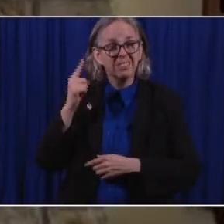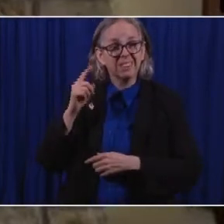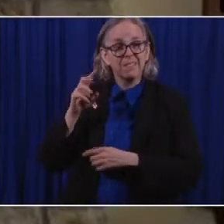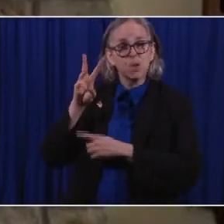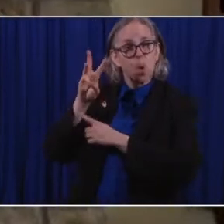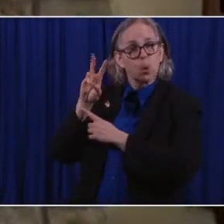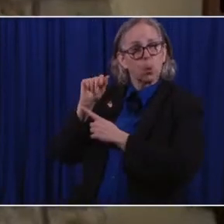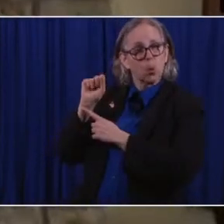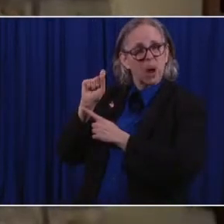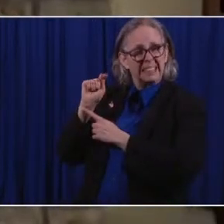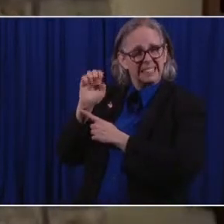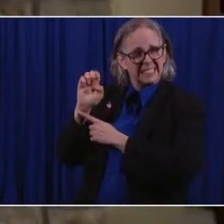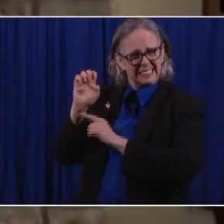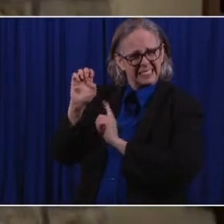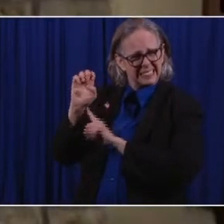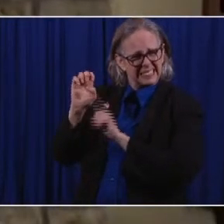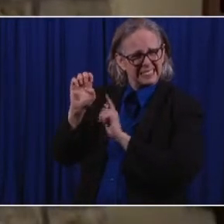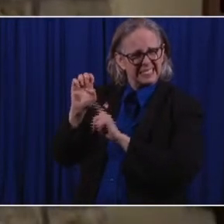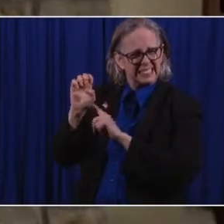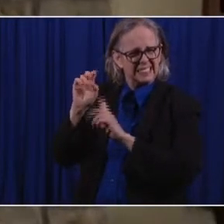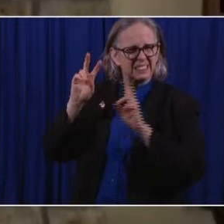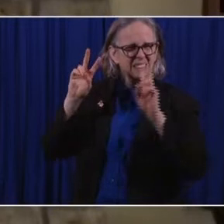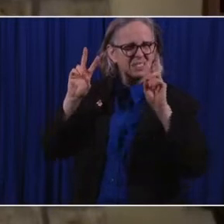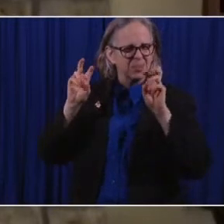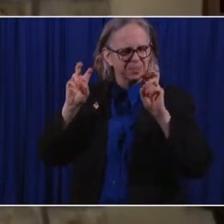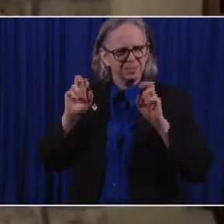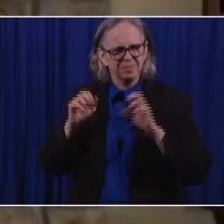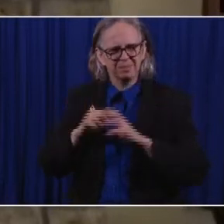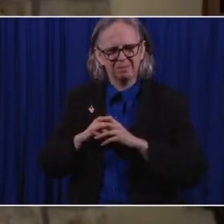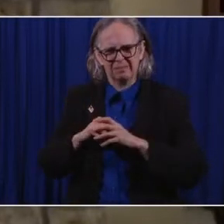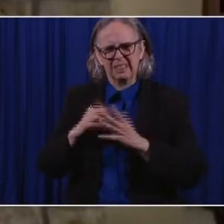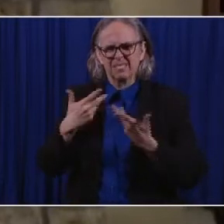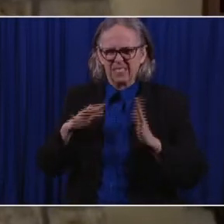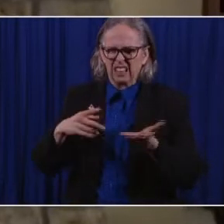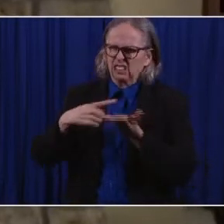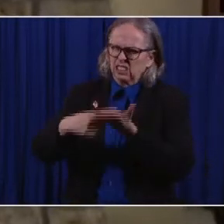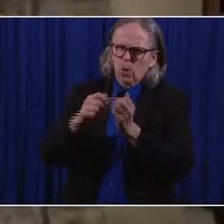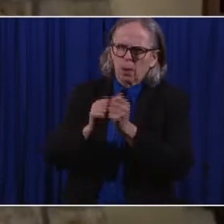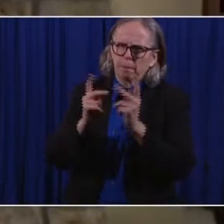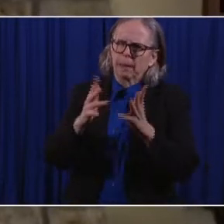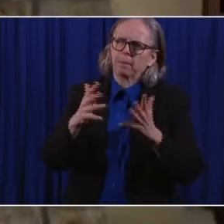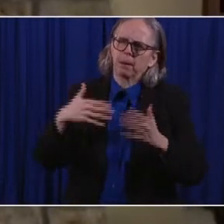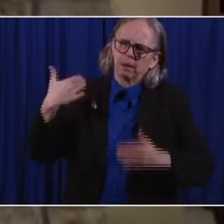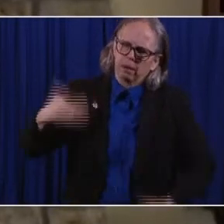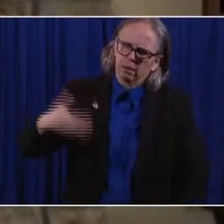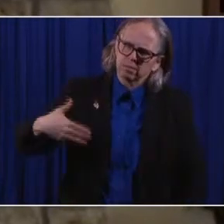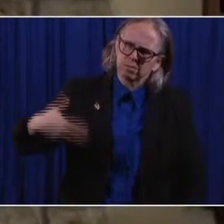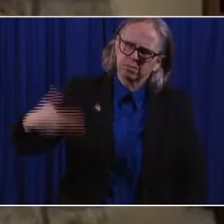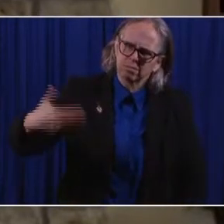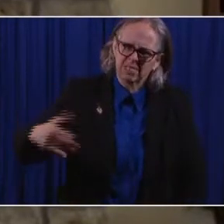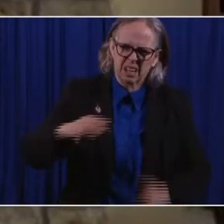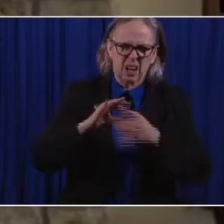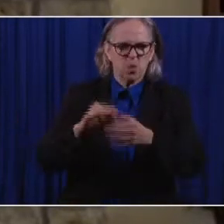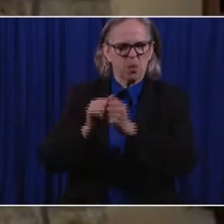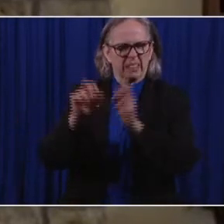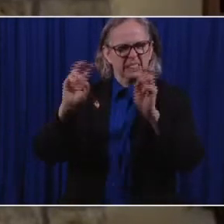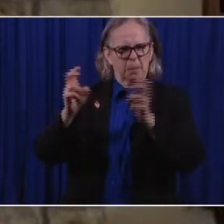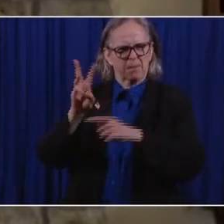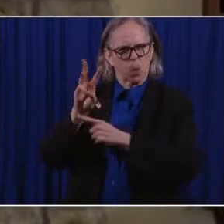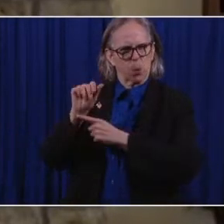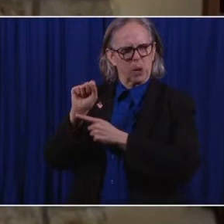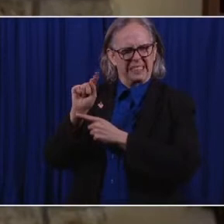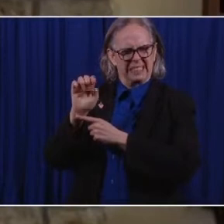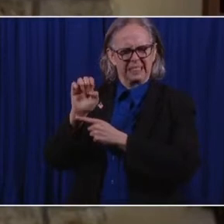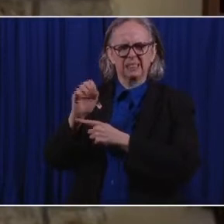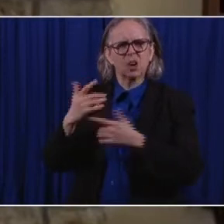I think about this and talk about this all the time. And our team does. And we've made it very clear to the